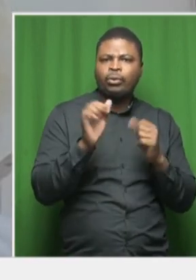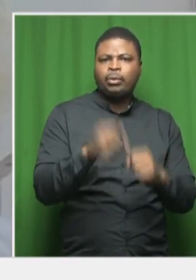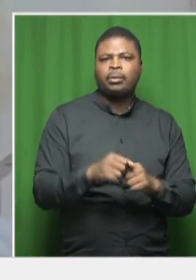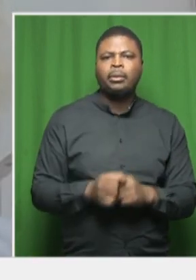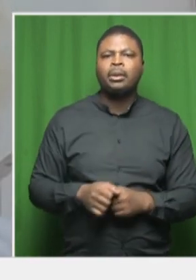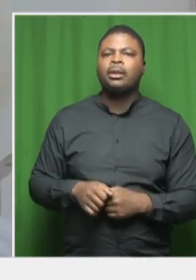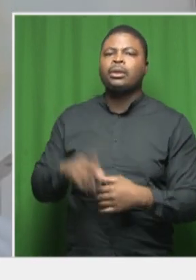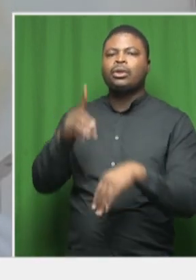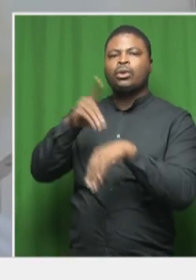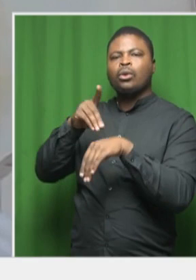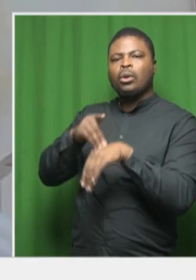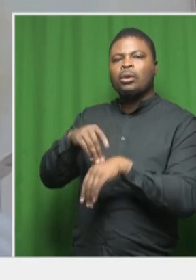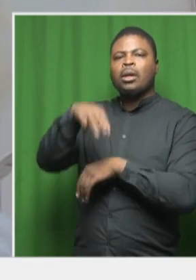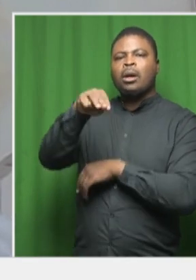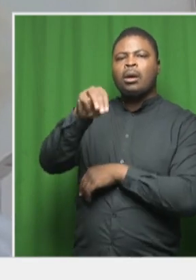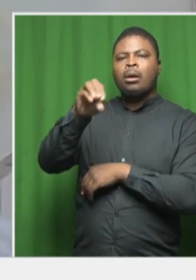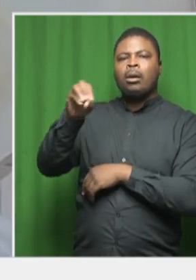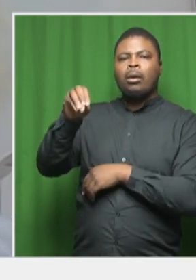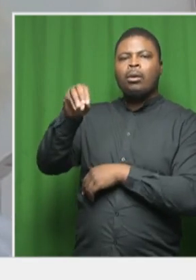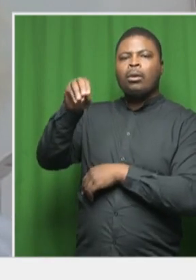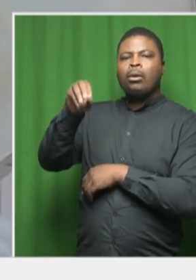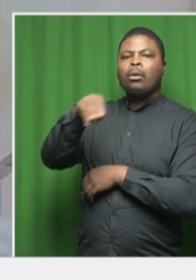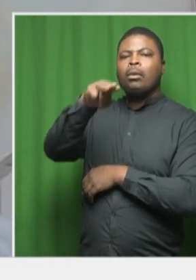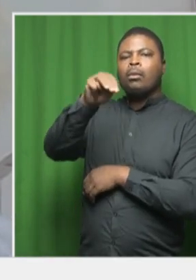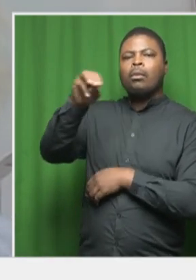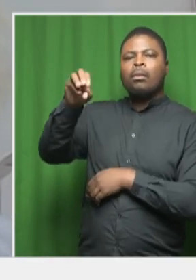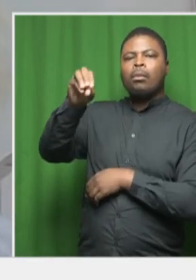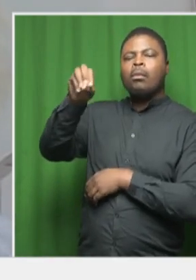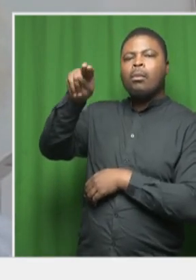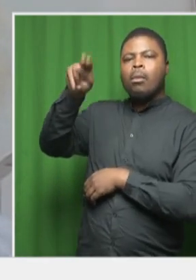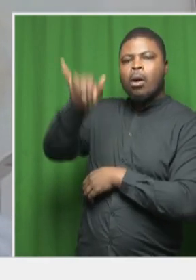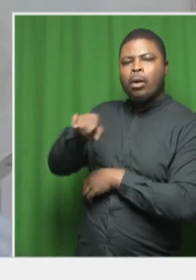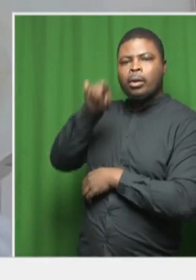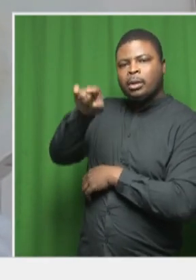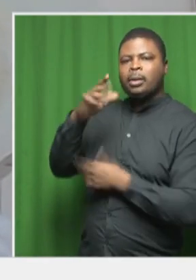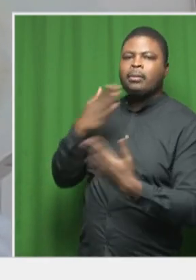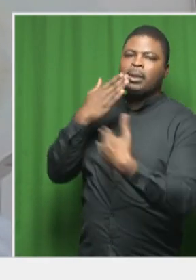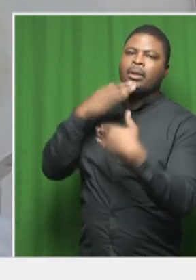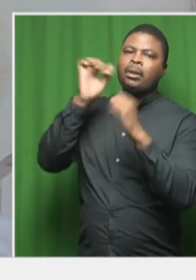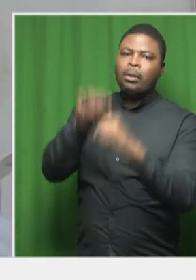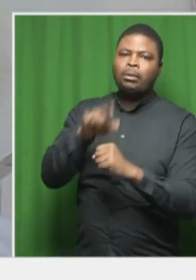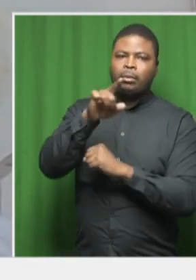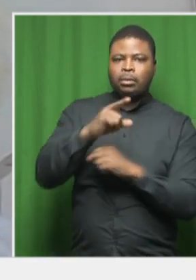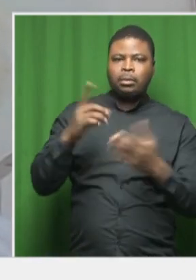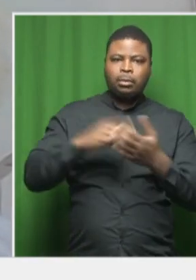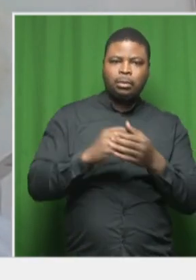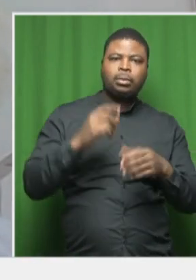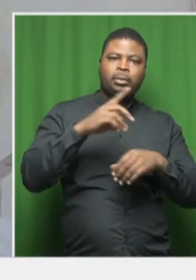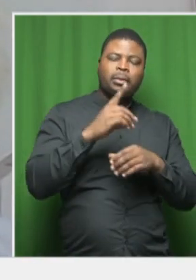thank you so much for talking to us. She's the Dean of Academic Development Support, and we've been